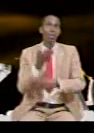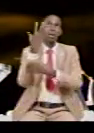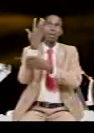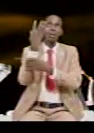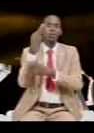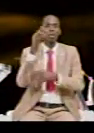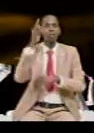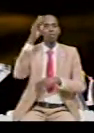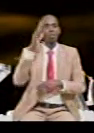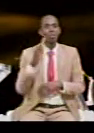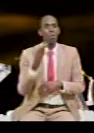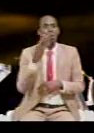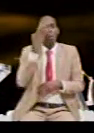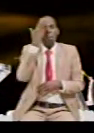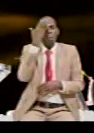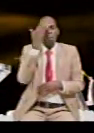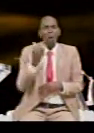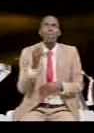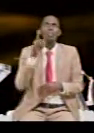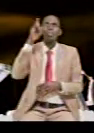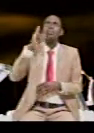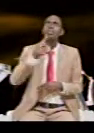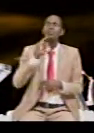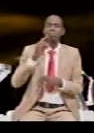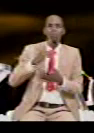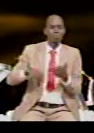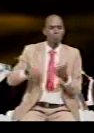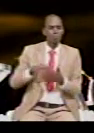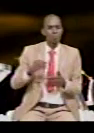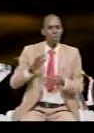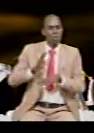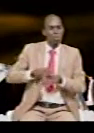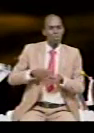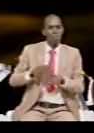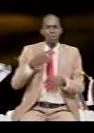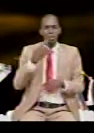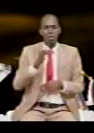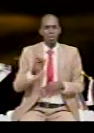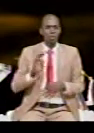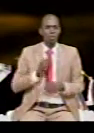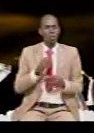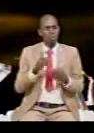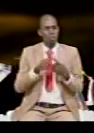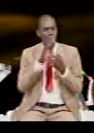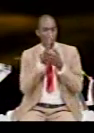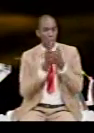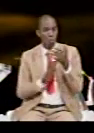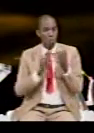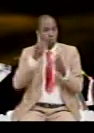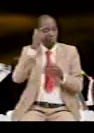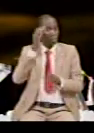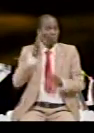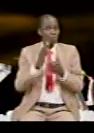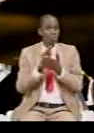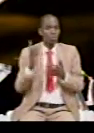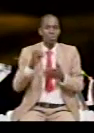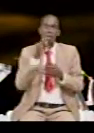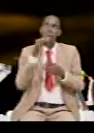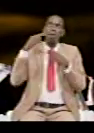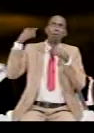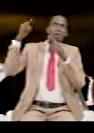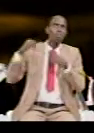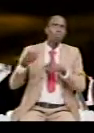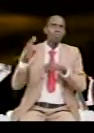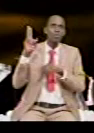God." Why is he telling us humble yourself? Because if somebody is agitating and arguing and saying, "No, it's